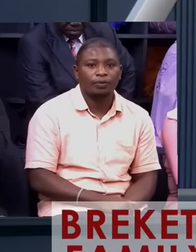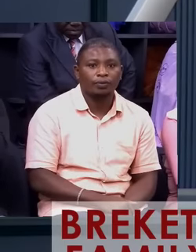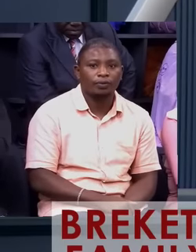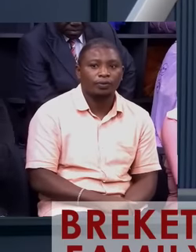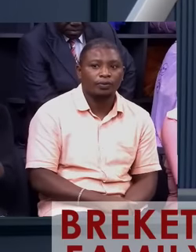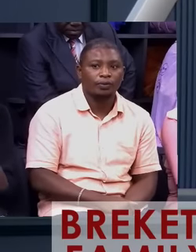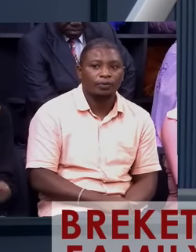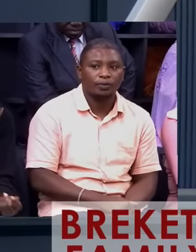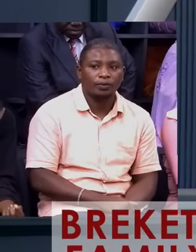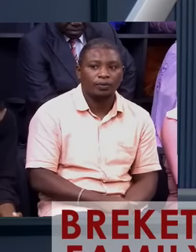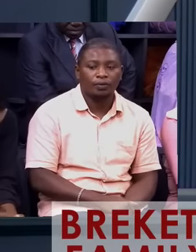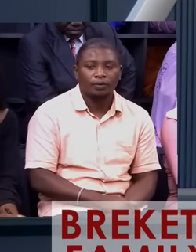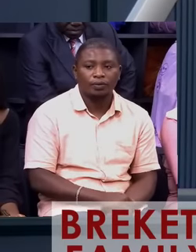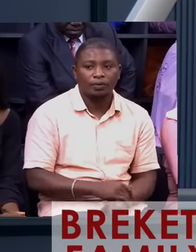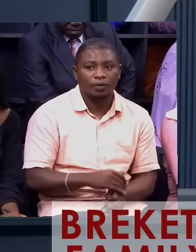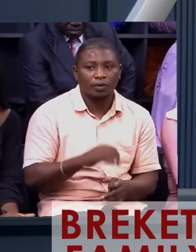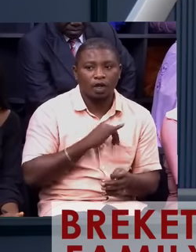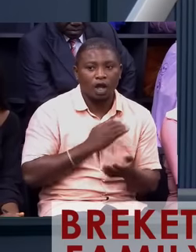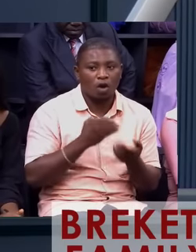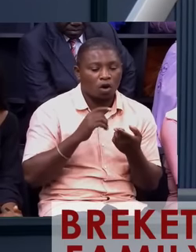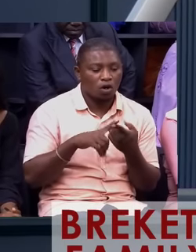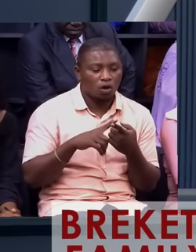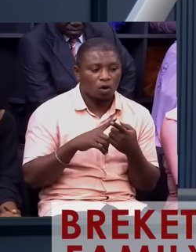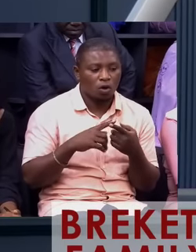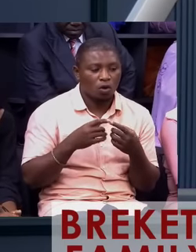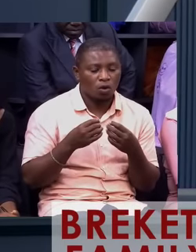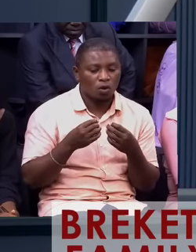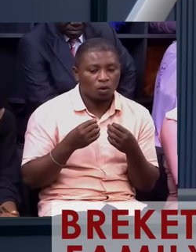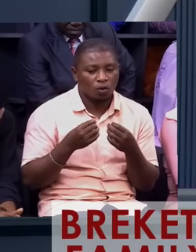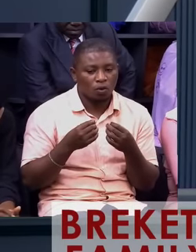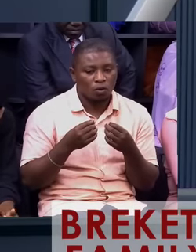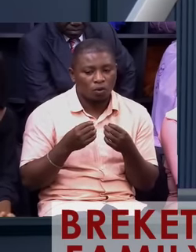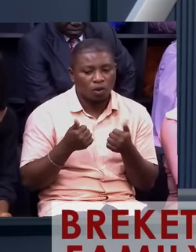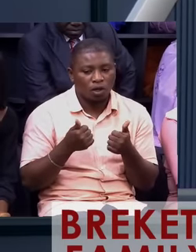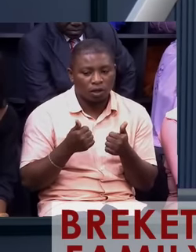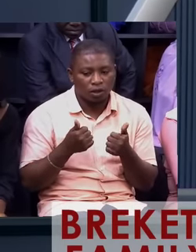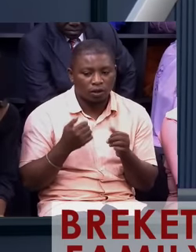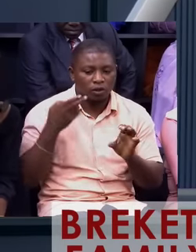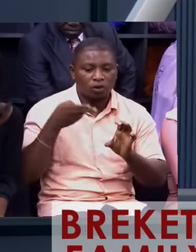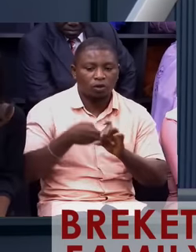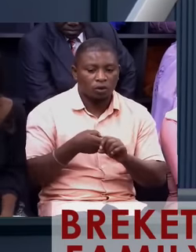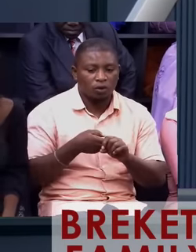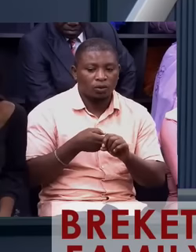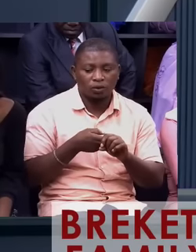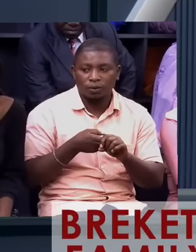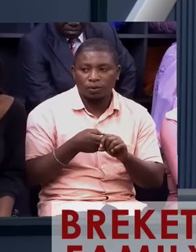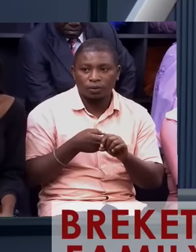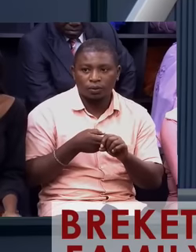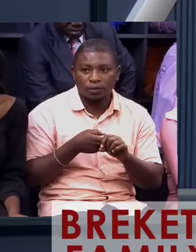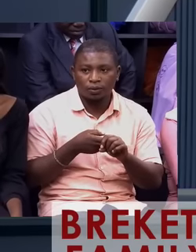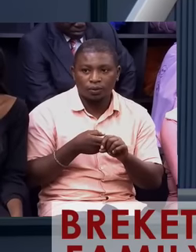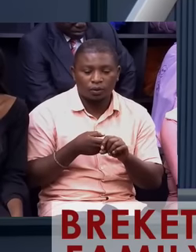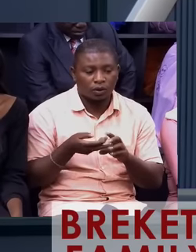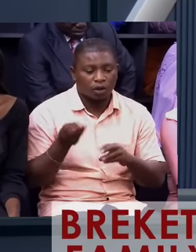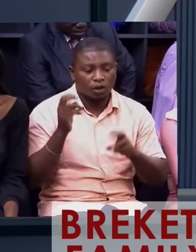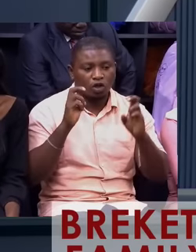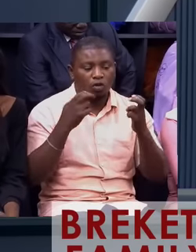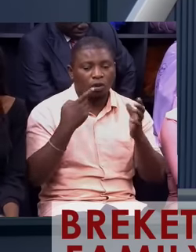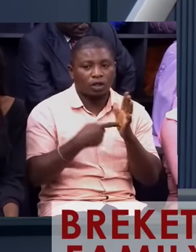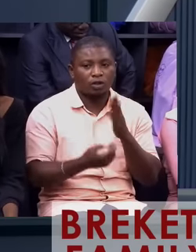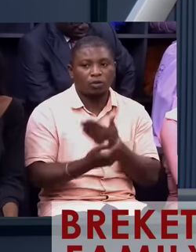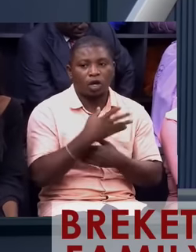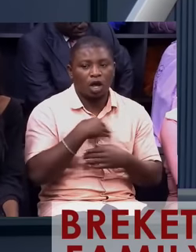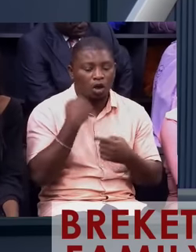York my I won't quickly run mou for this topic discuss this morning and concerning this